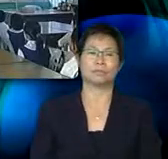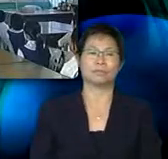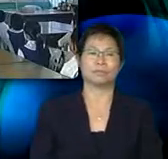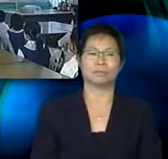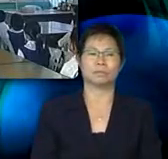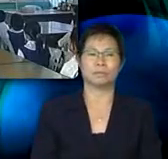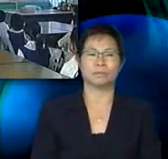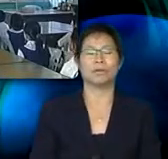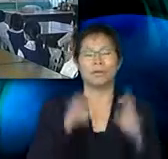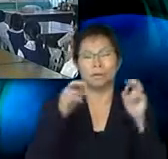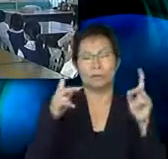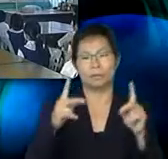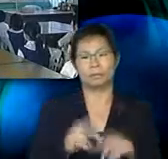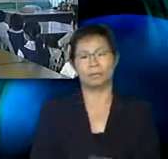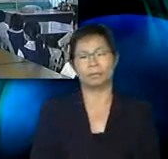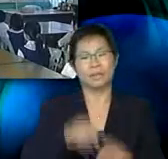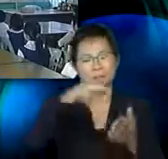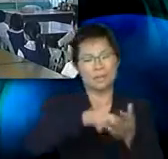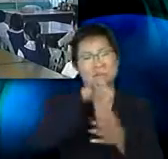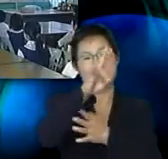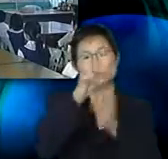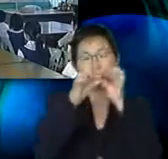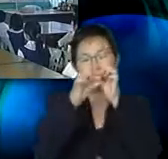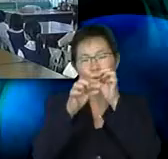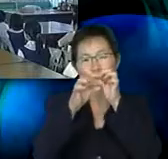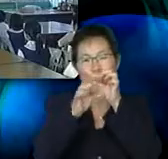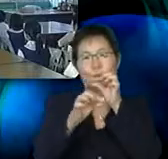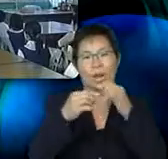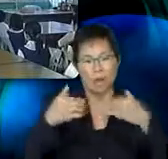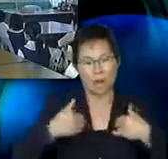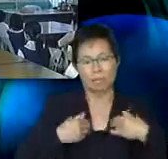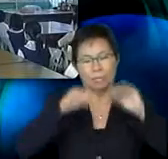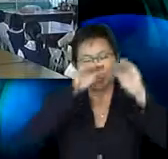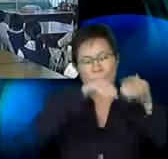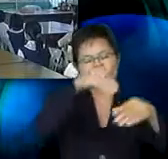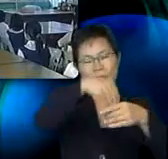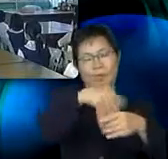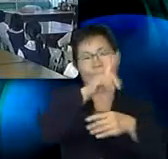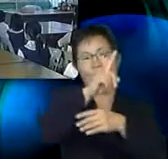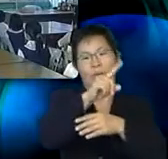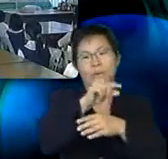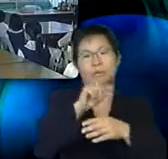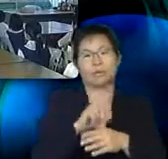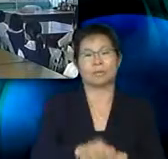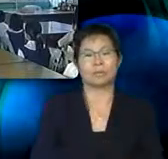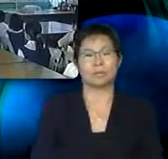1, 2, 3, 4, 5, 6, 7. Okay. These 7 straws have to put into 1's